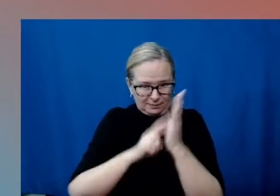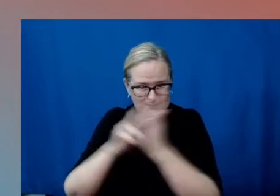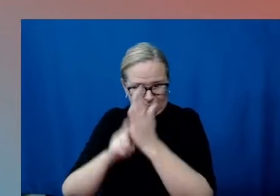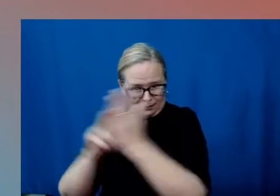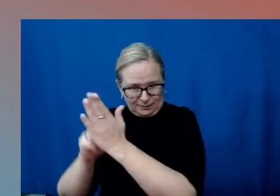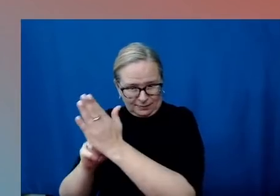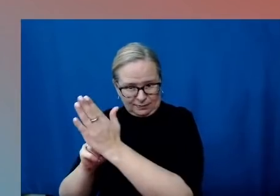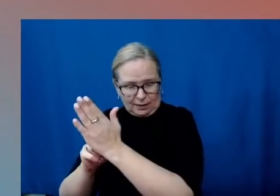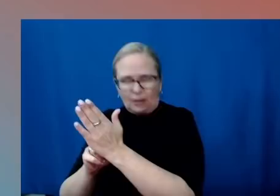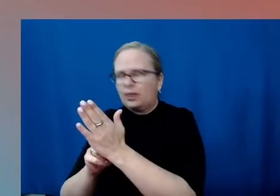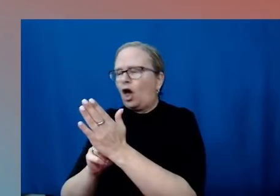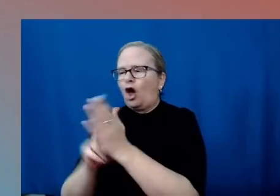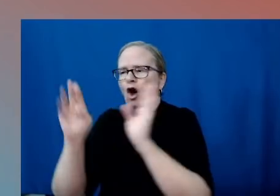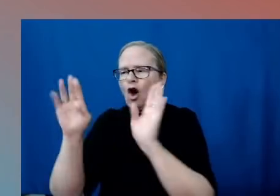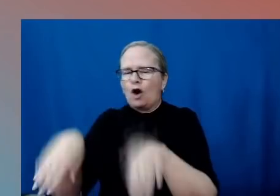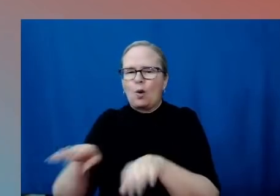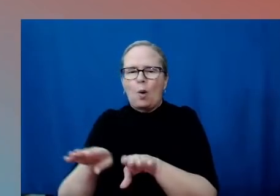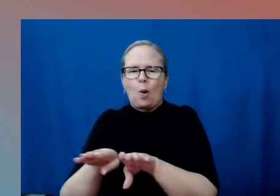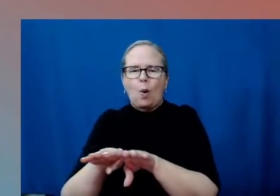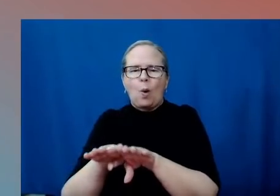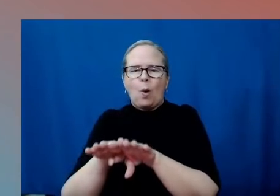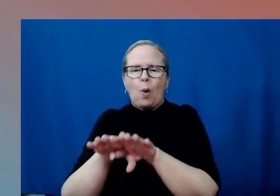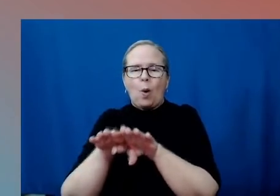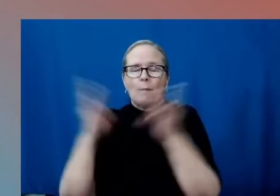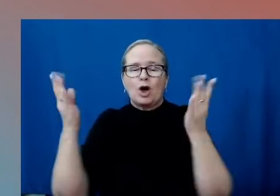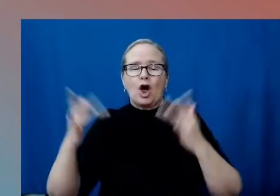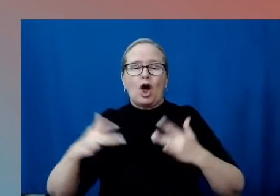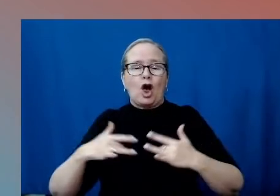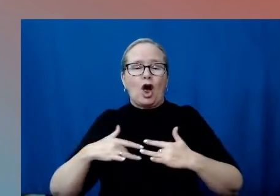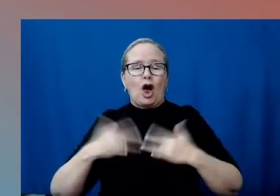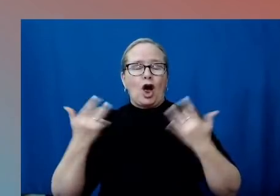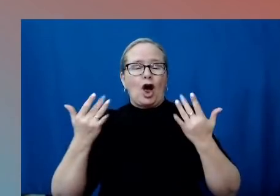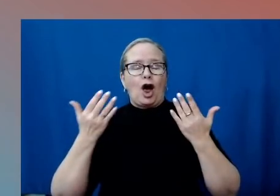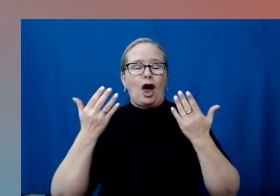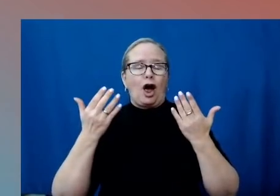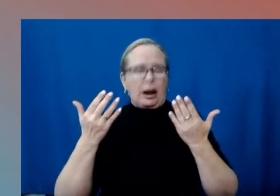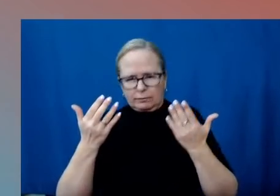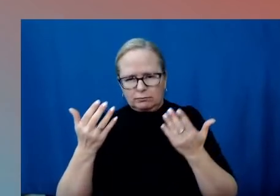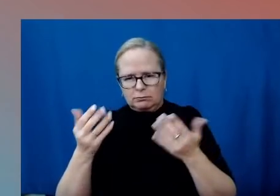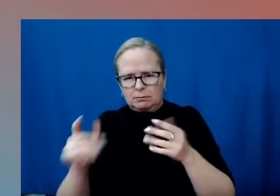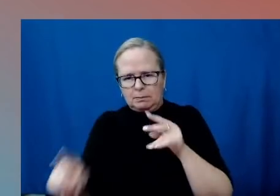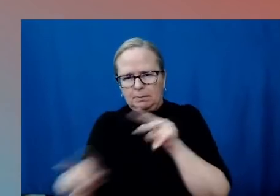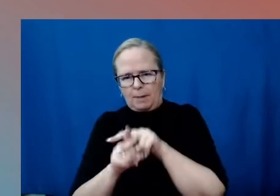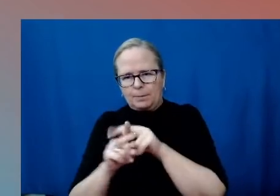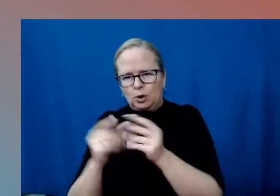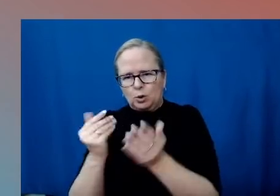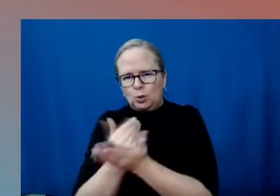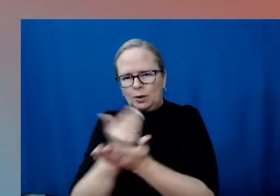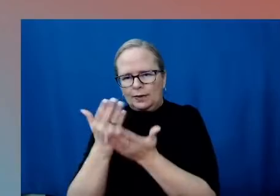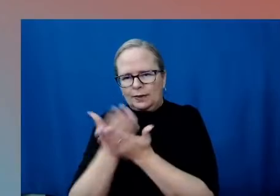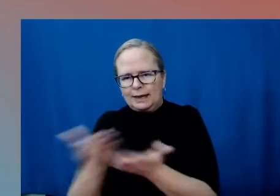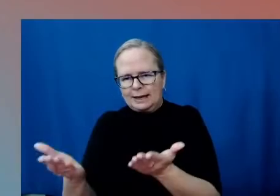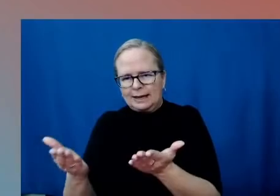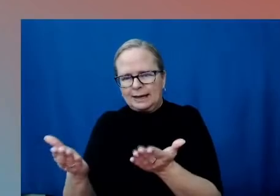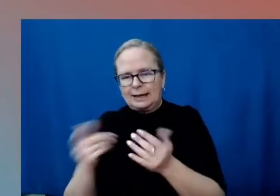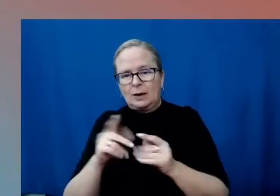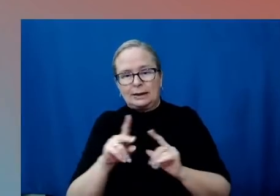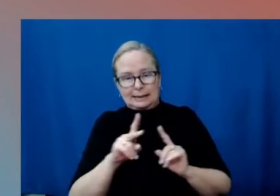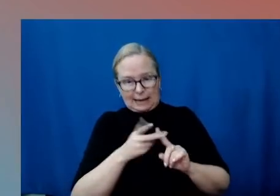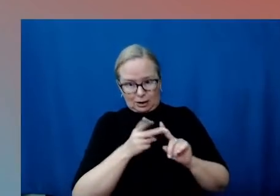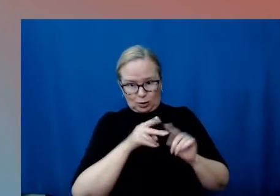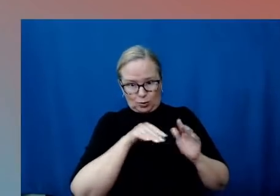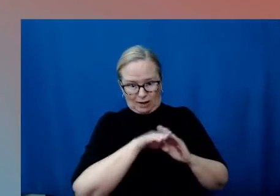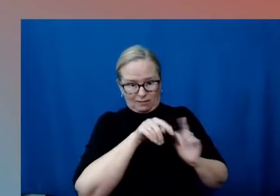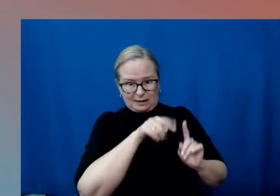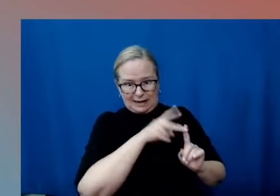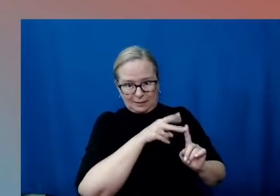too early, and we permitted the growth of new stuff. And the new waves were, after second wave,